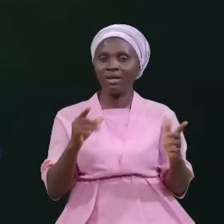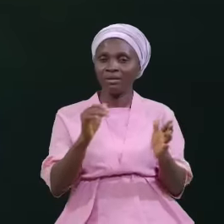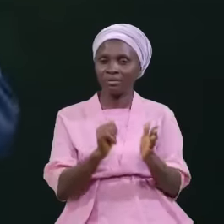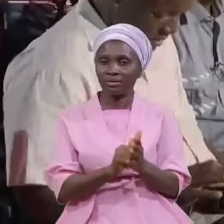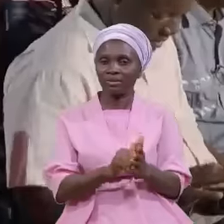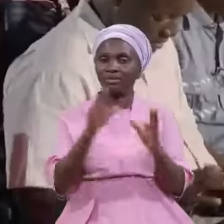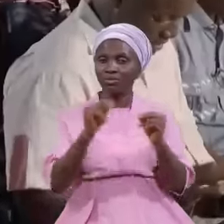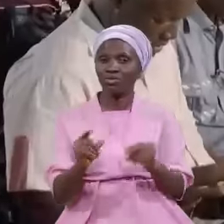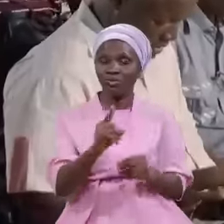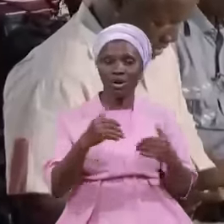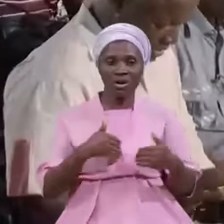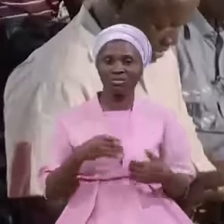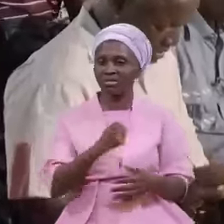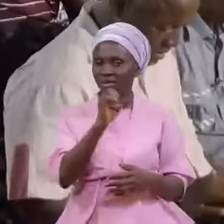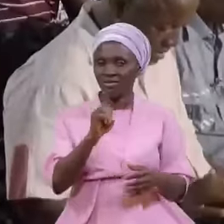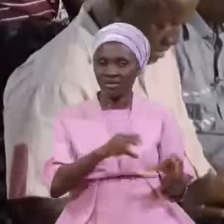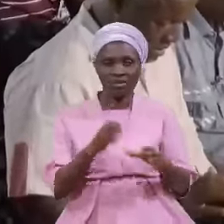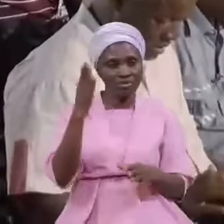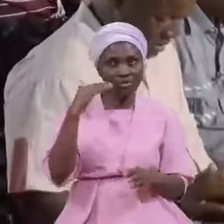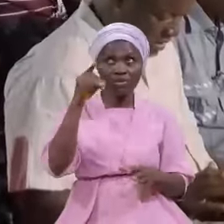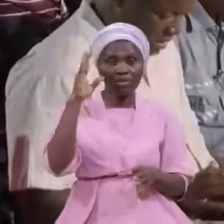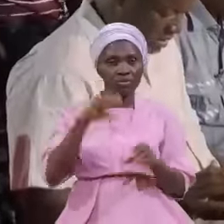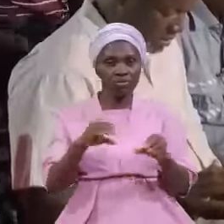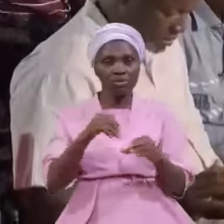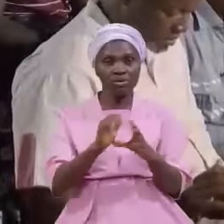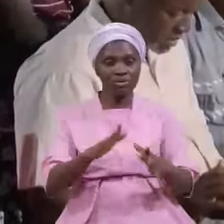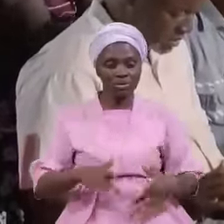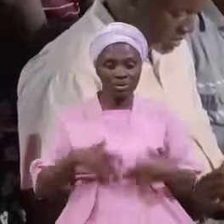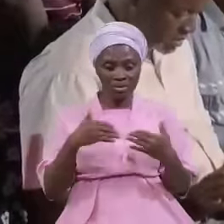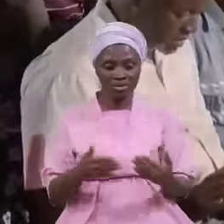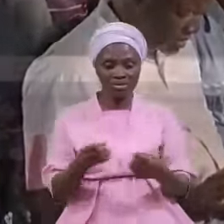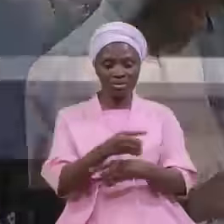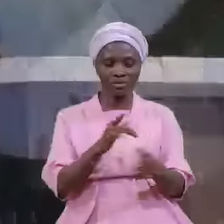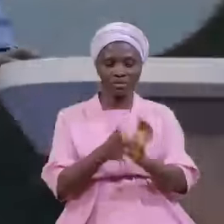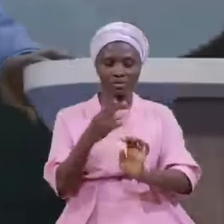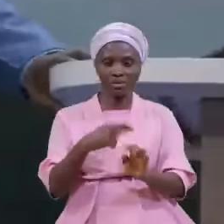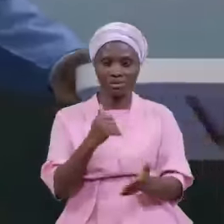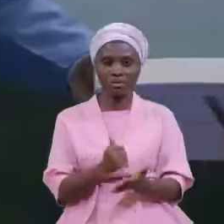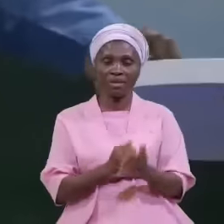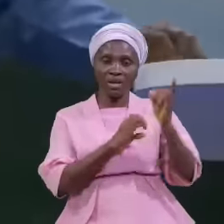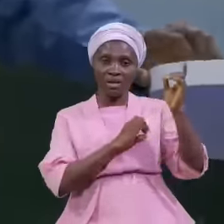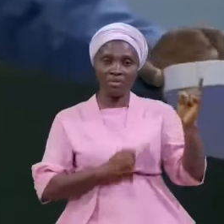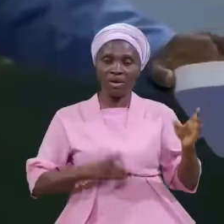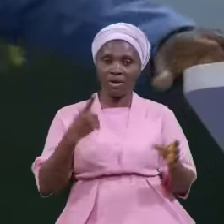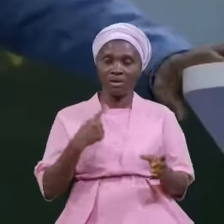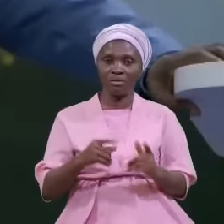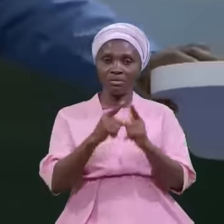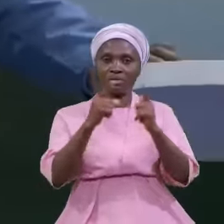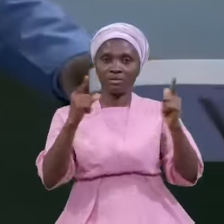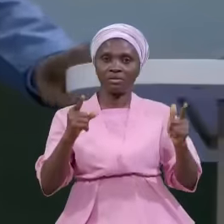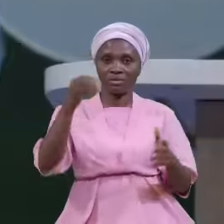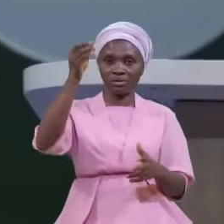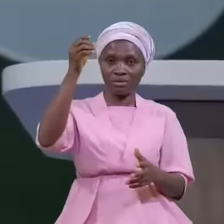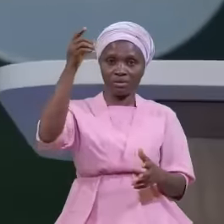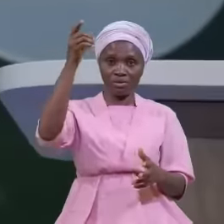life today. Emmanuel, the majestic God of glory. There are three things we're looking at. Look at